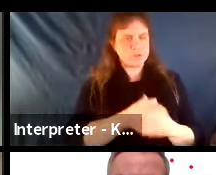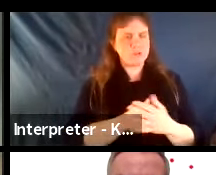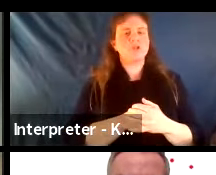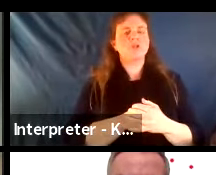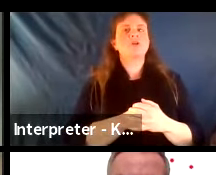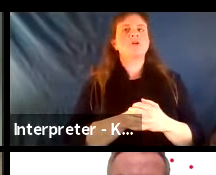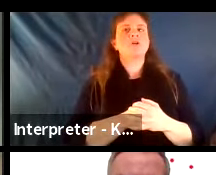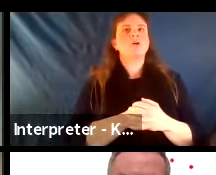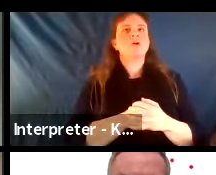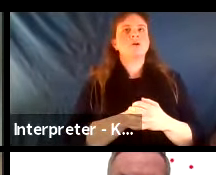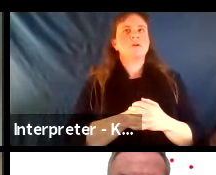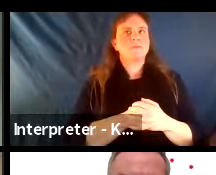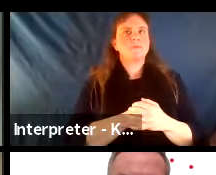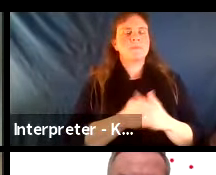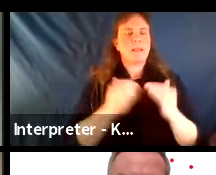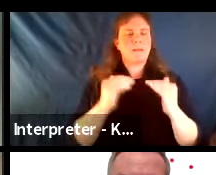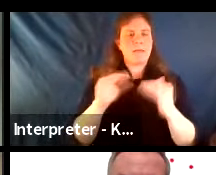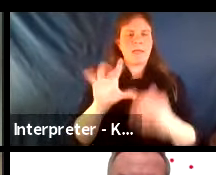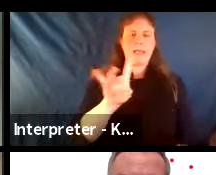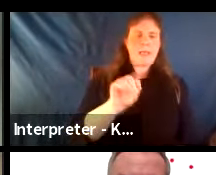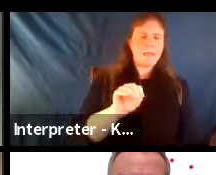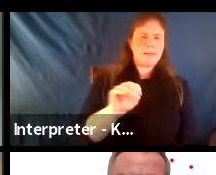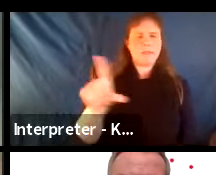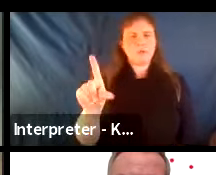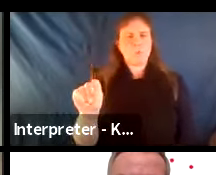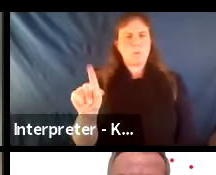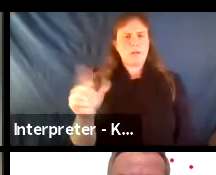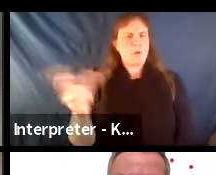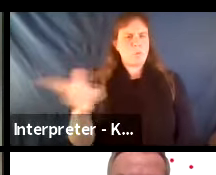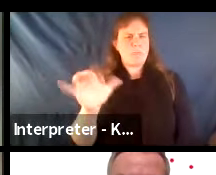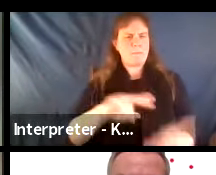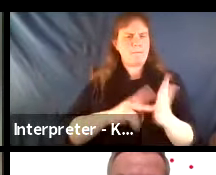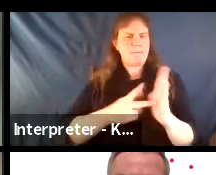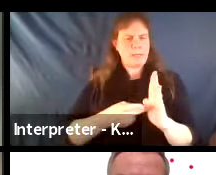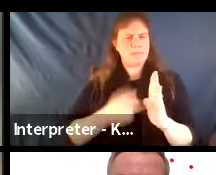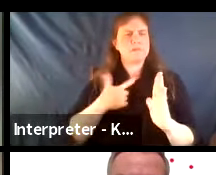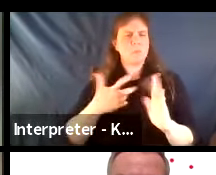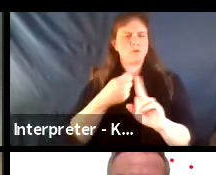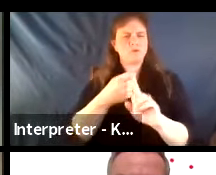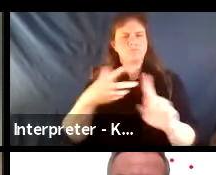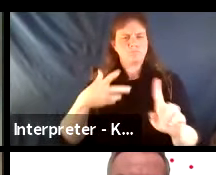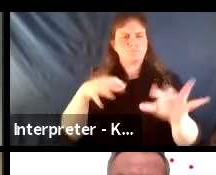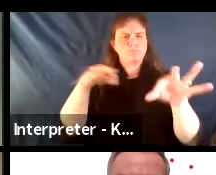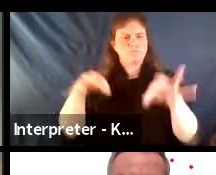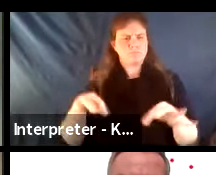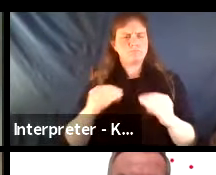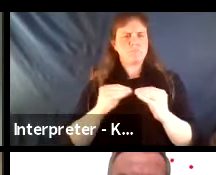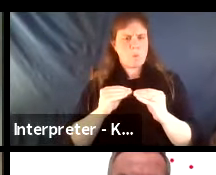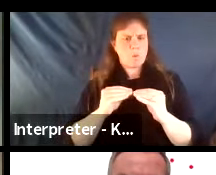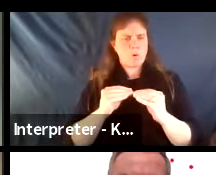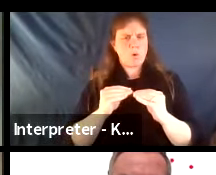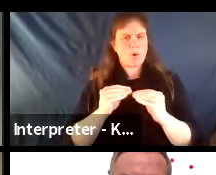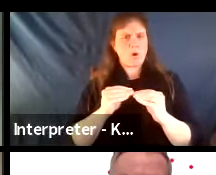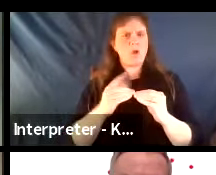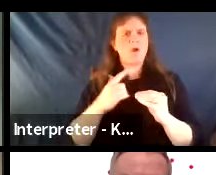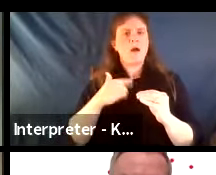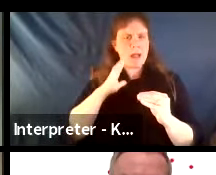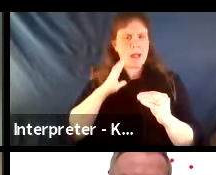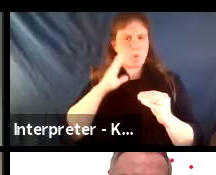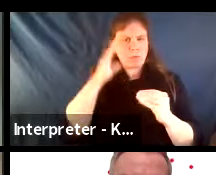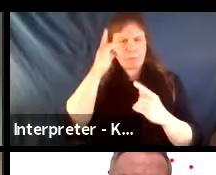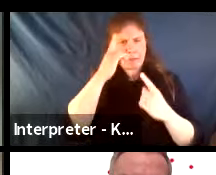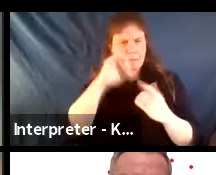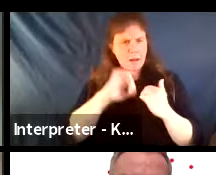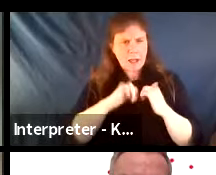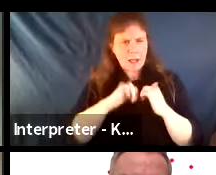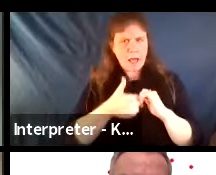question in terms of what does the 80-20 mean, right? I'll see if I can think about explaining it in a